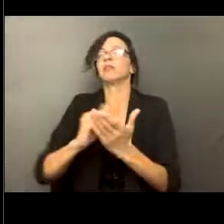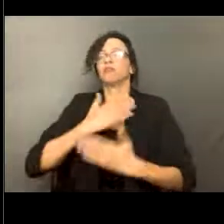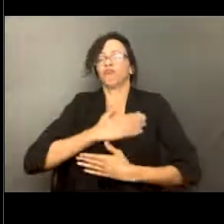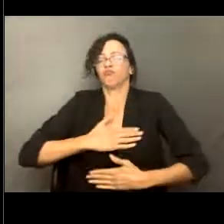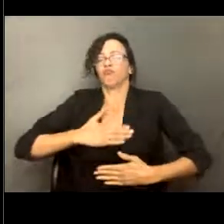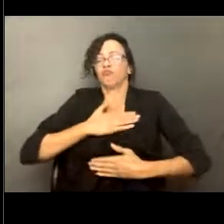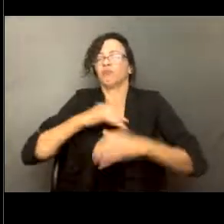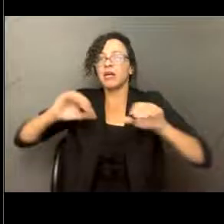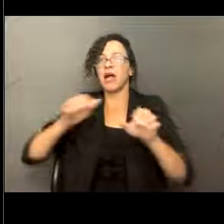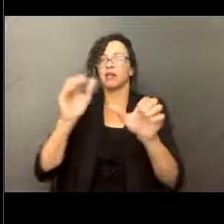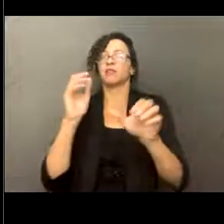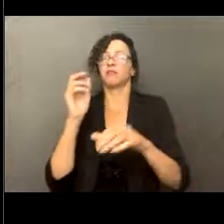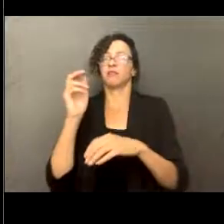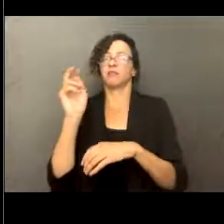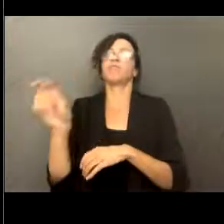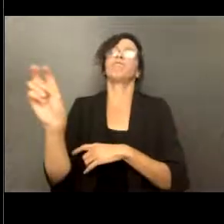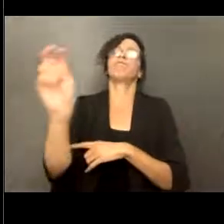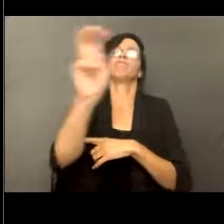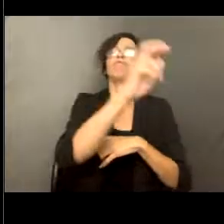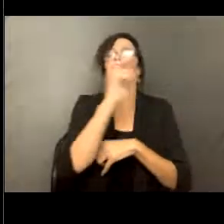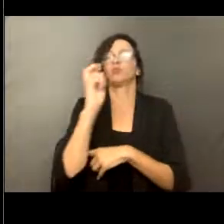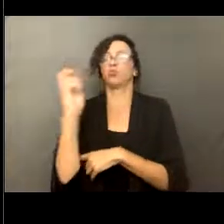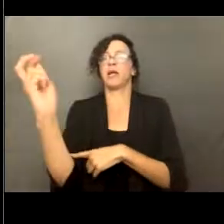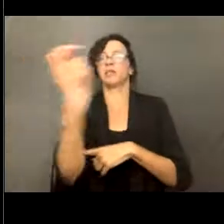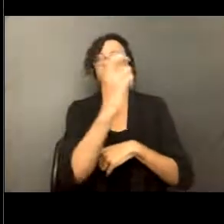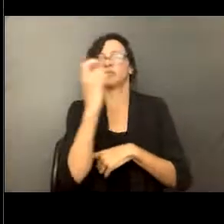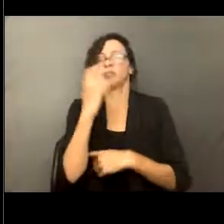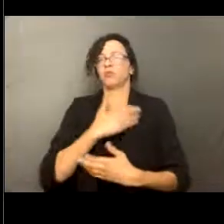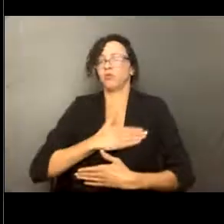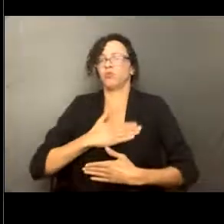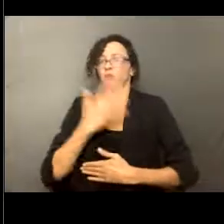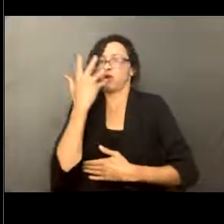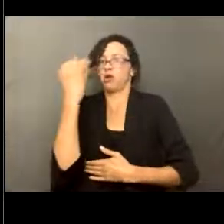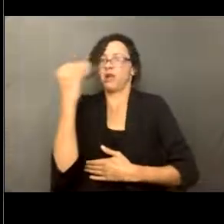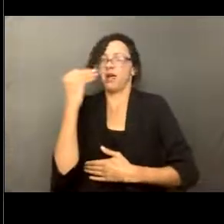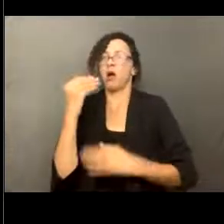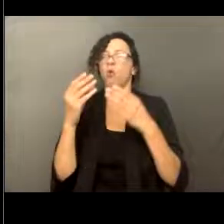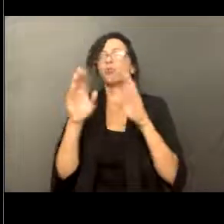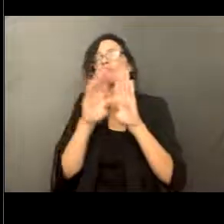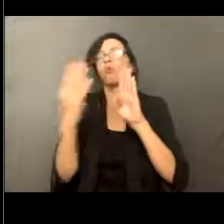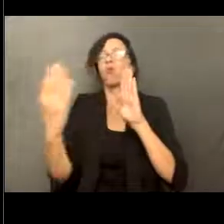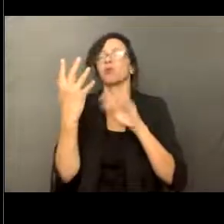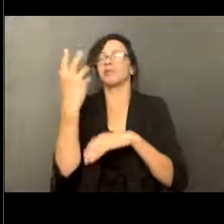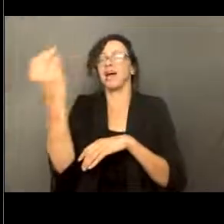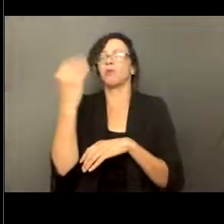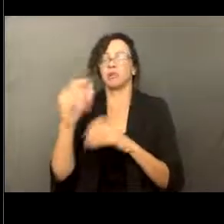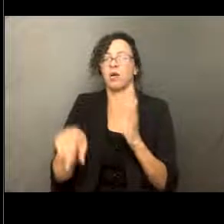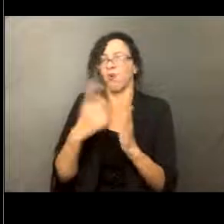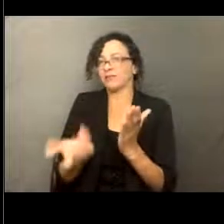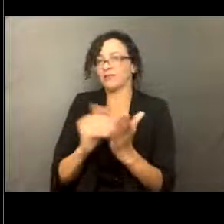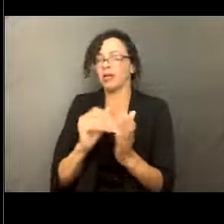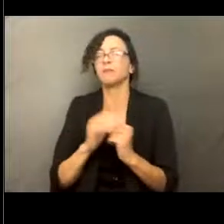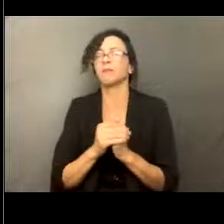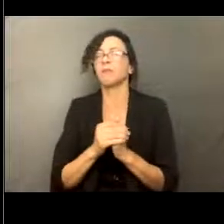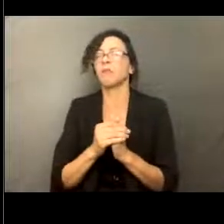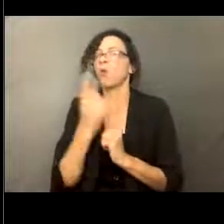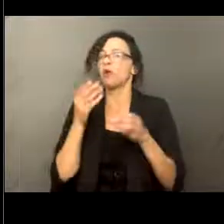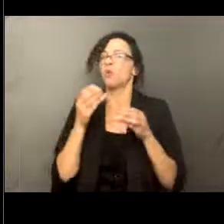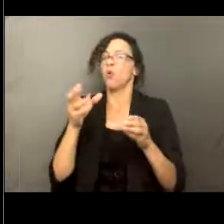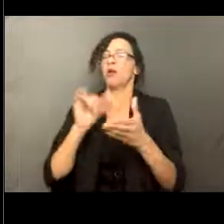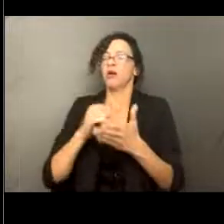being outdoors once again. One of the projects we were able to create while I was in District 7, Los Angeles, was we took